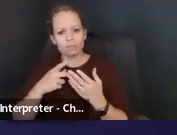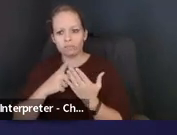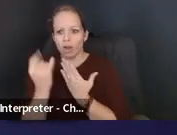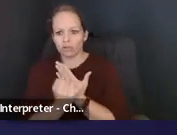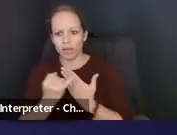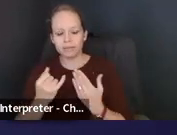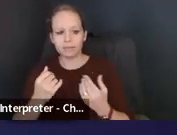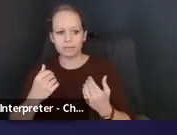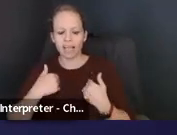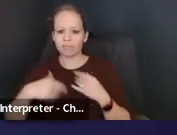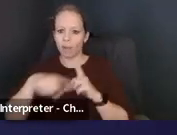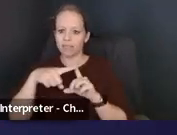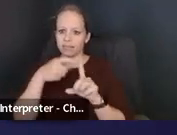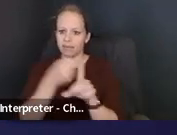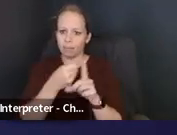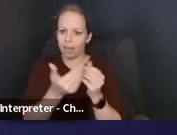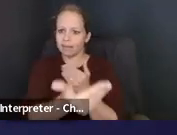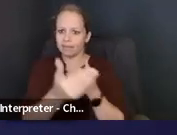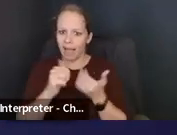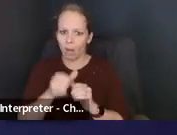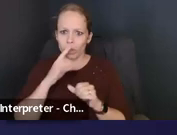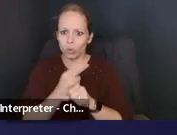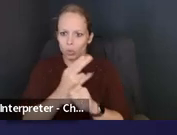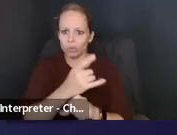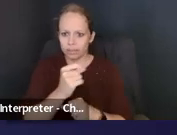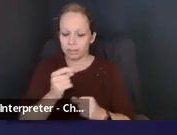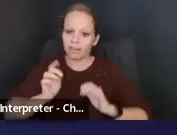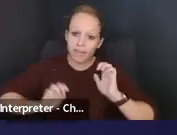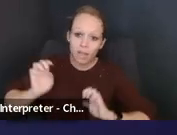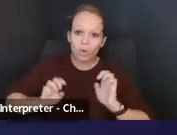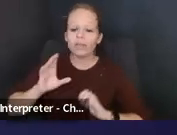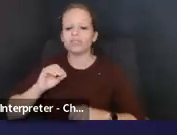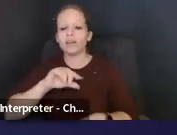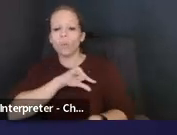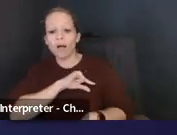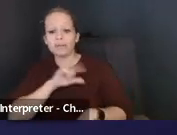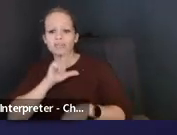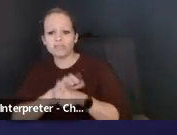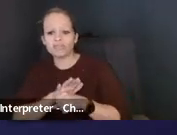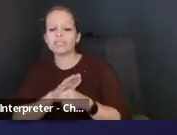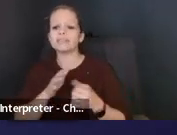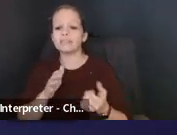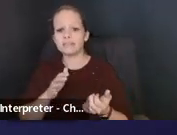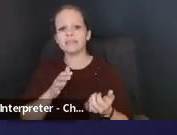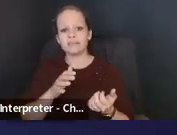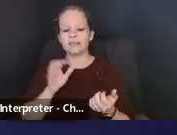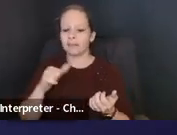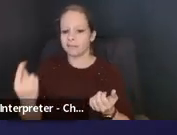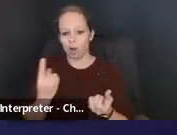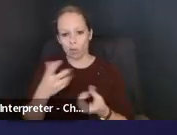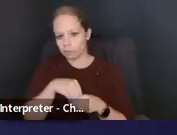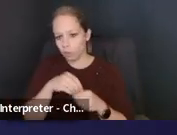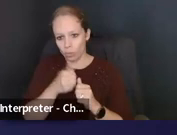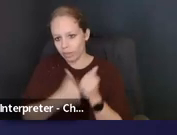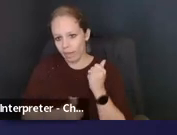and how will you go about that? The evaluation and quality assurance section, almost always part of every proposal you'll